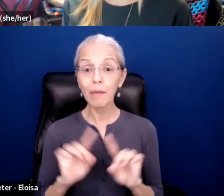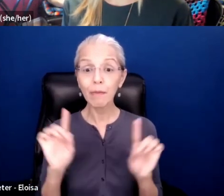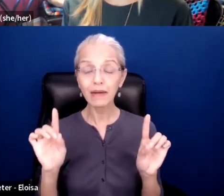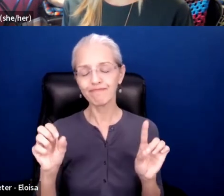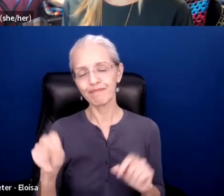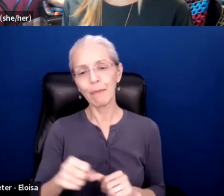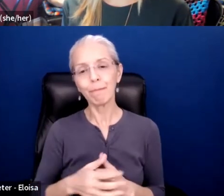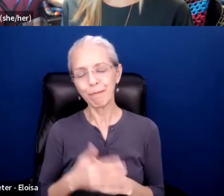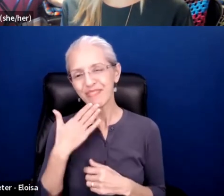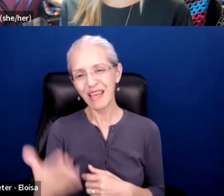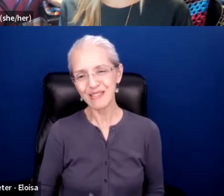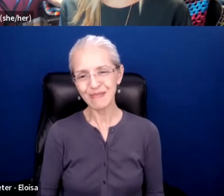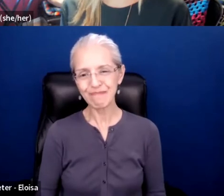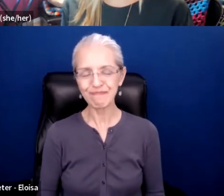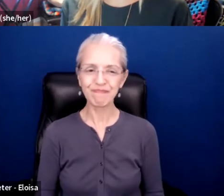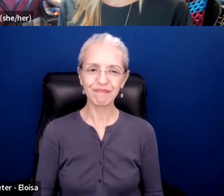Thanks.